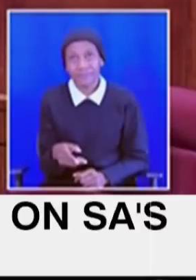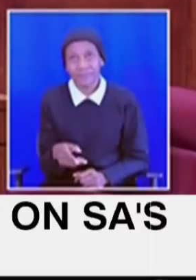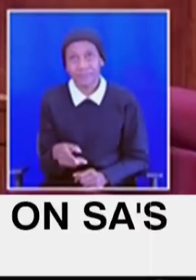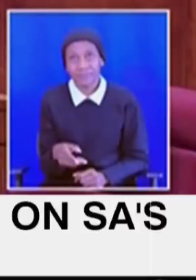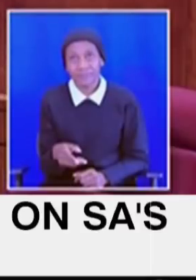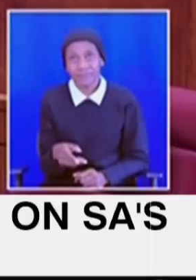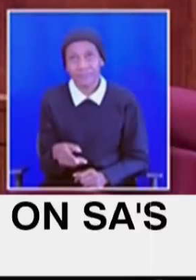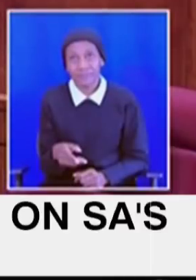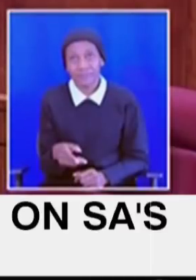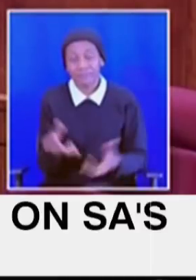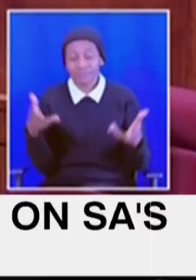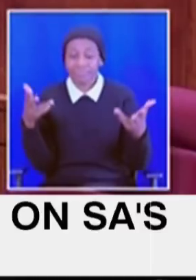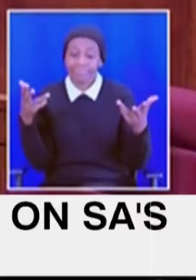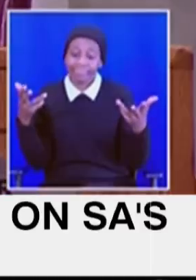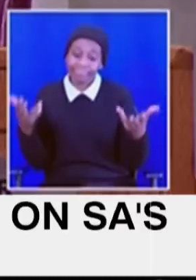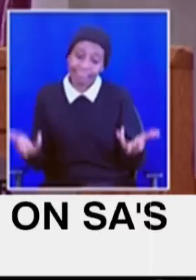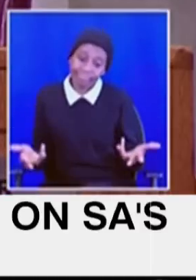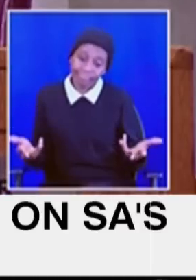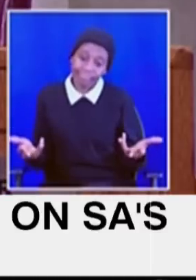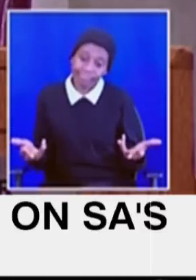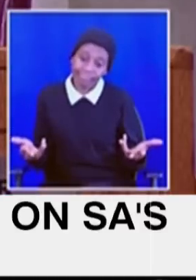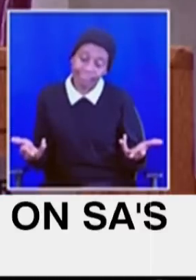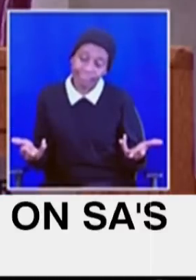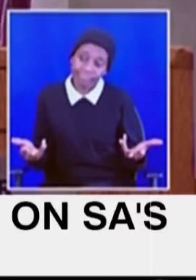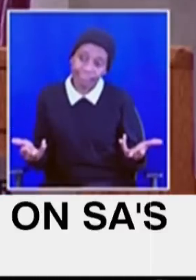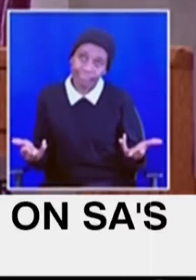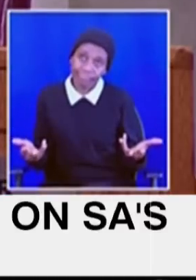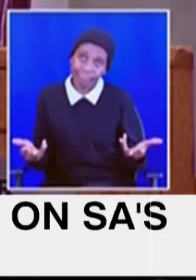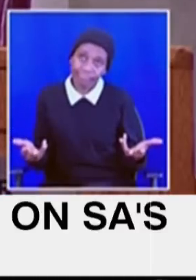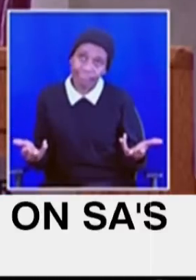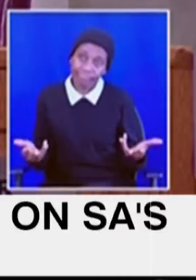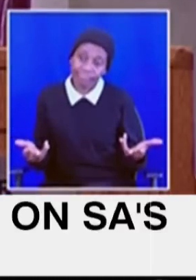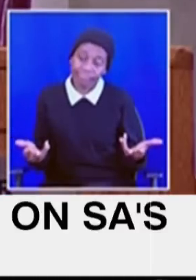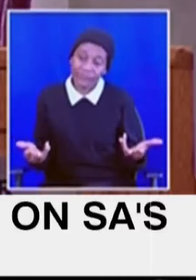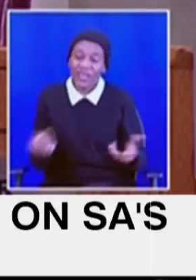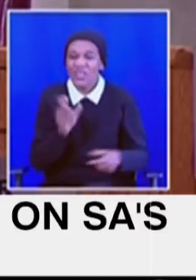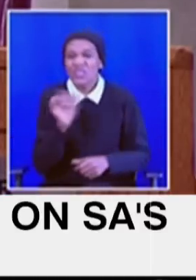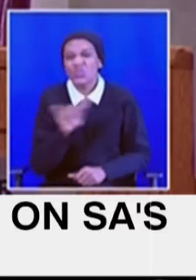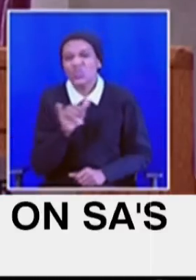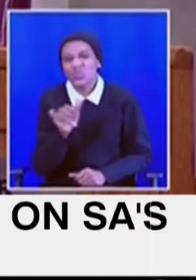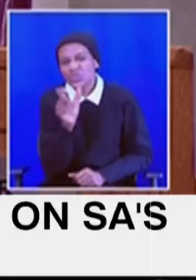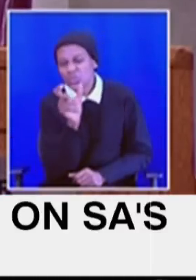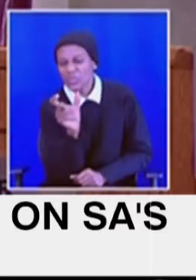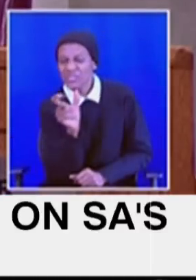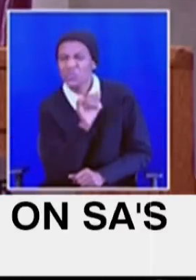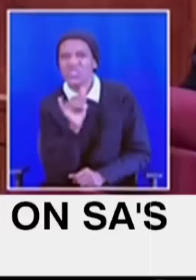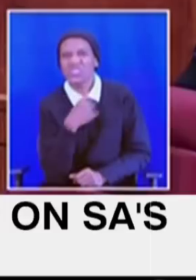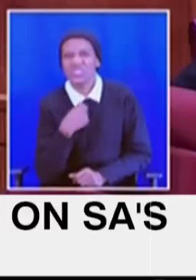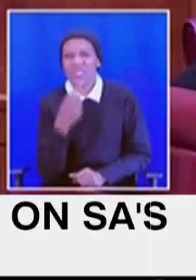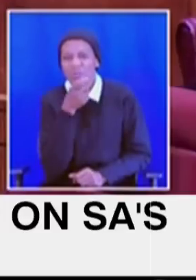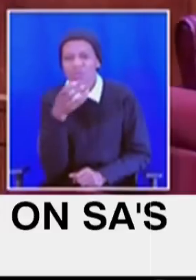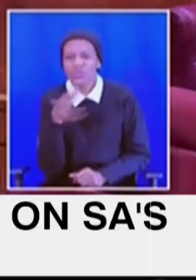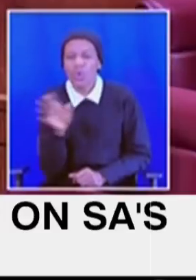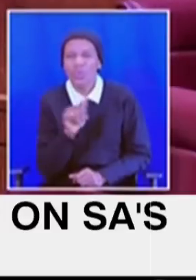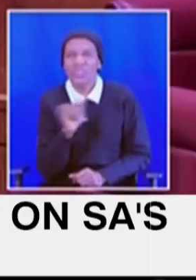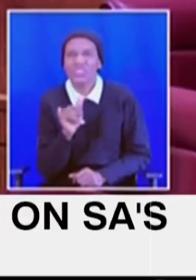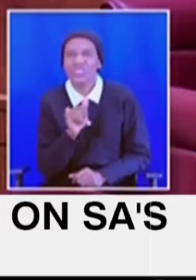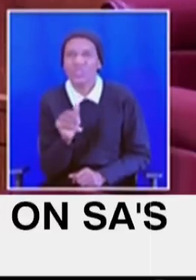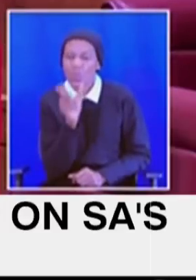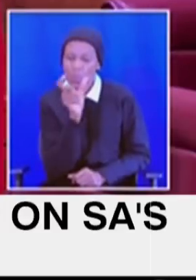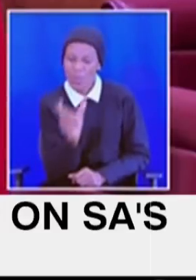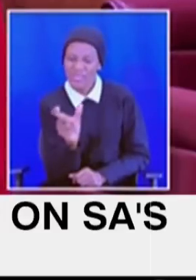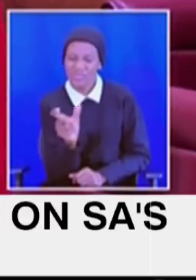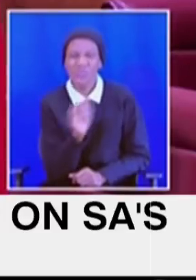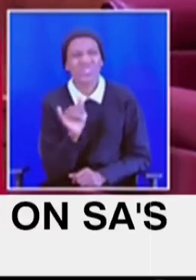And if you don't, Honorable Mtsamai, you know what's going to happen to you. Which one? Which one must I withdraw? Sorry? Which way must